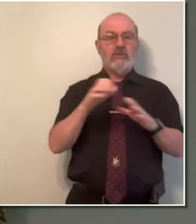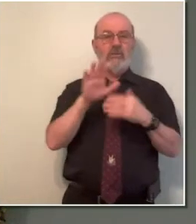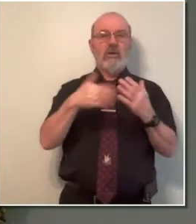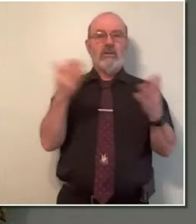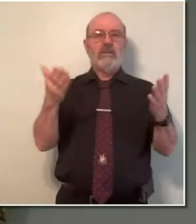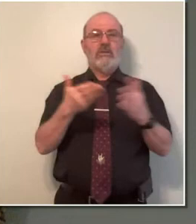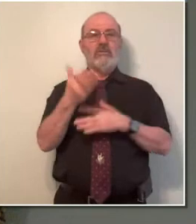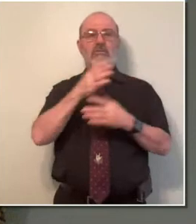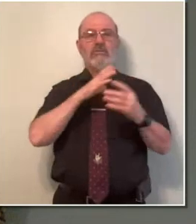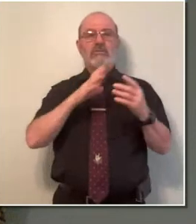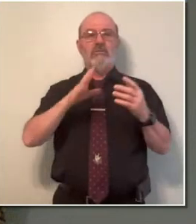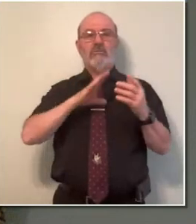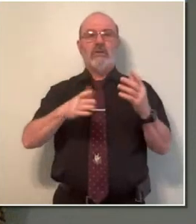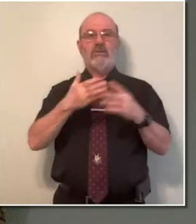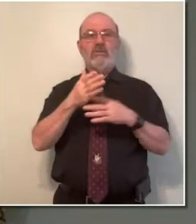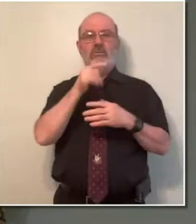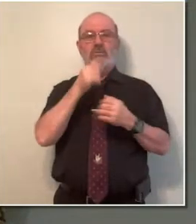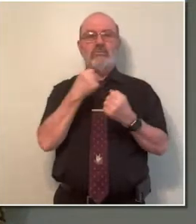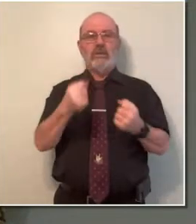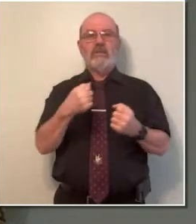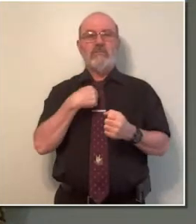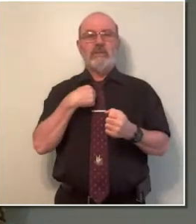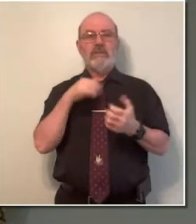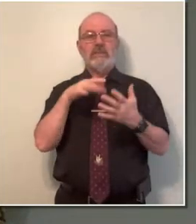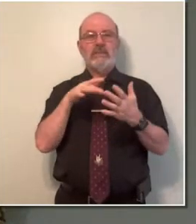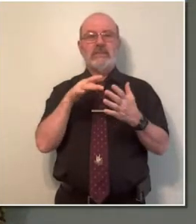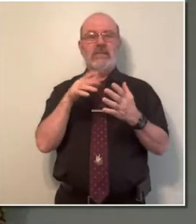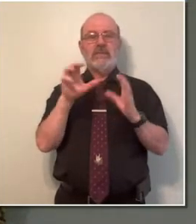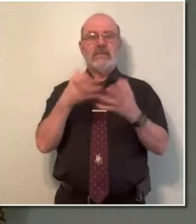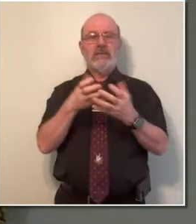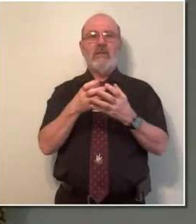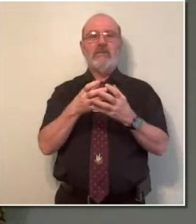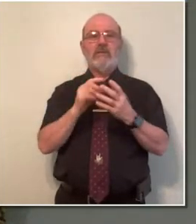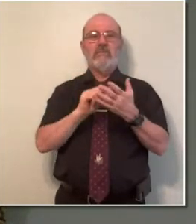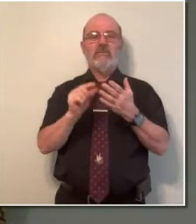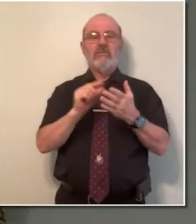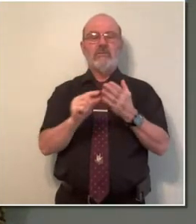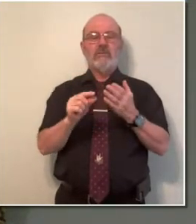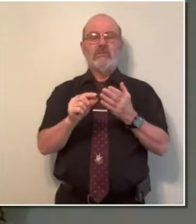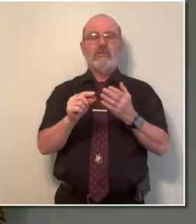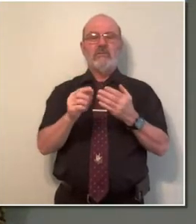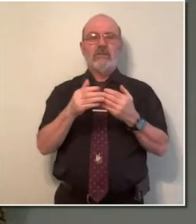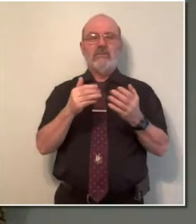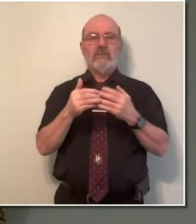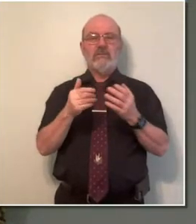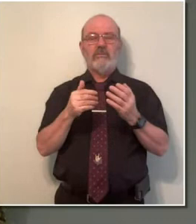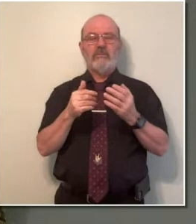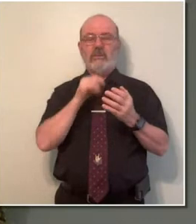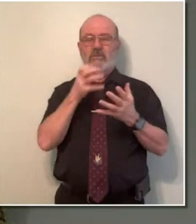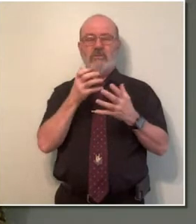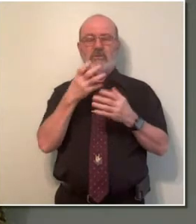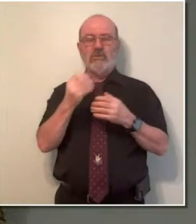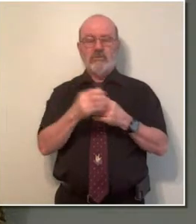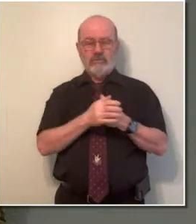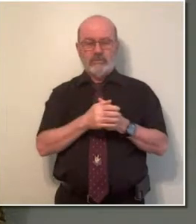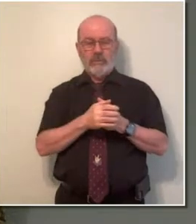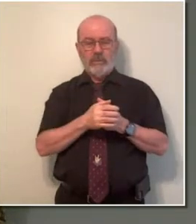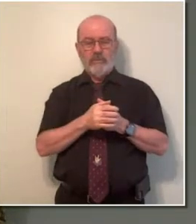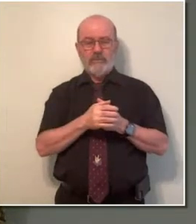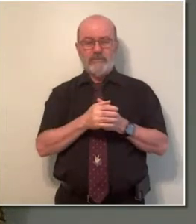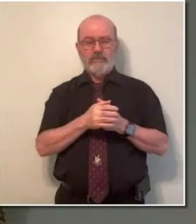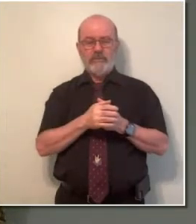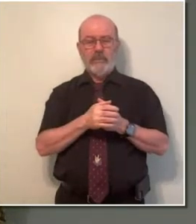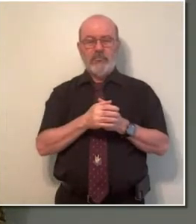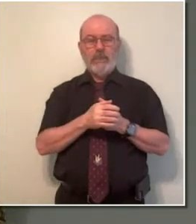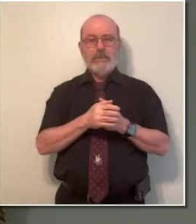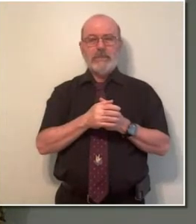which strengtheneth me. And I thought, wow, study the context of that verse. I digress. That's not where I wanted to go. Can we take